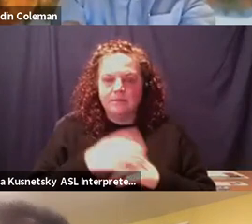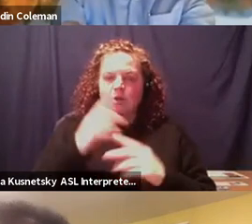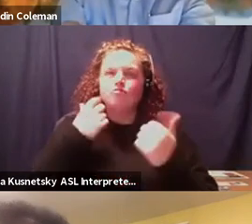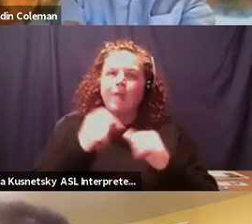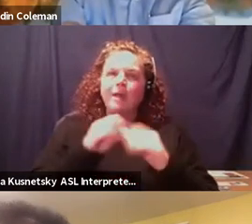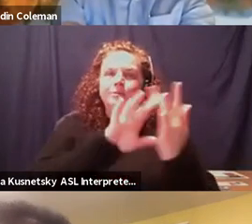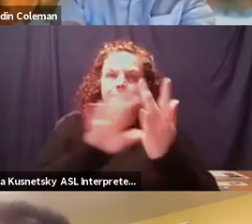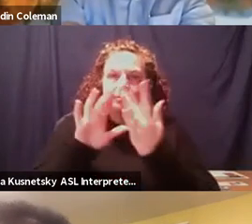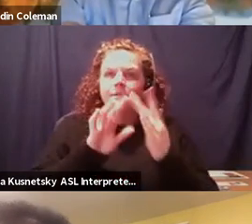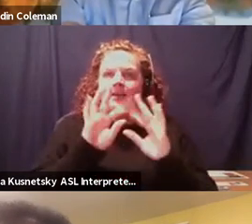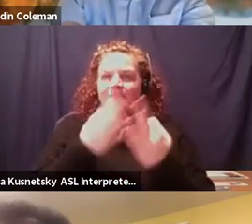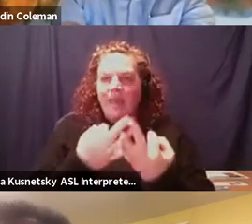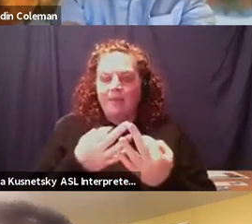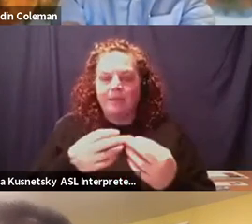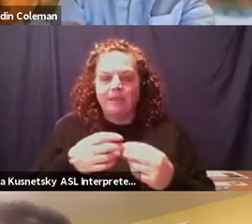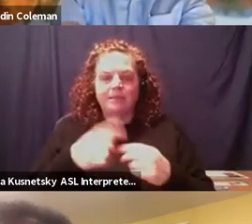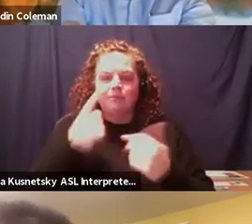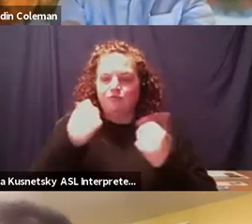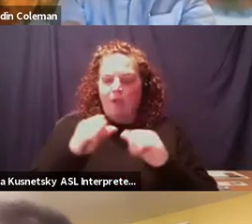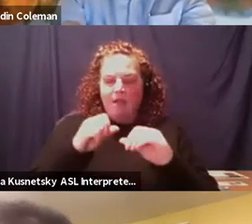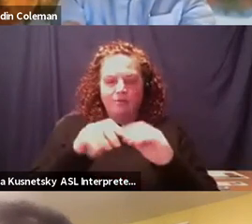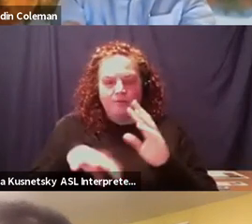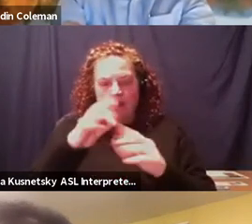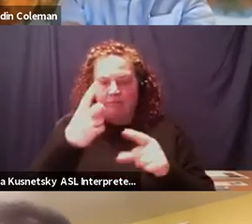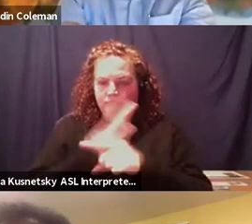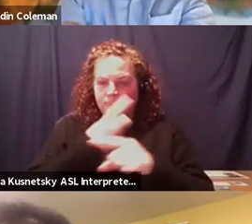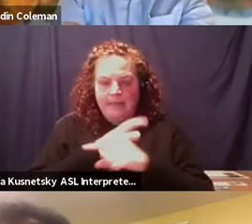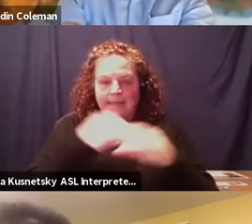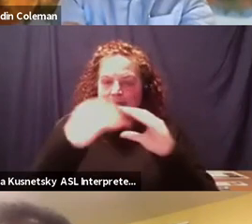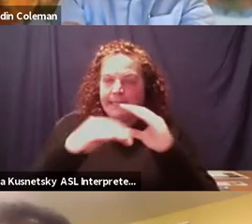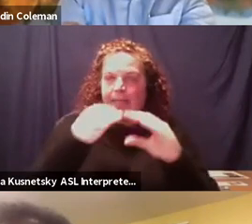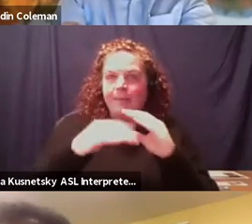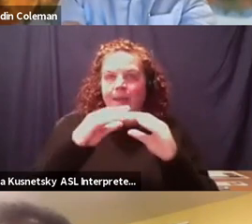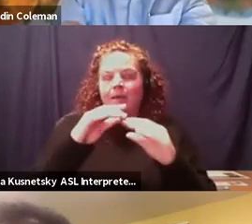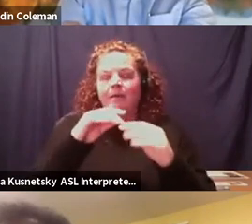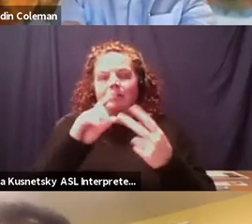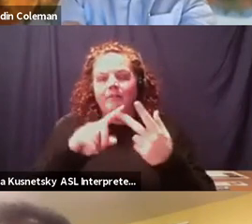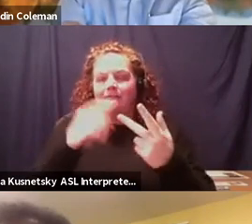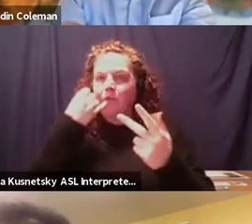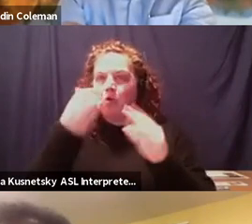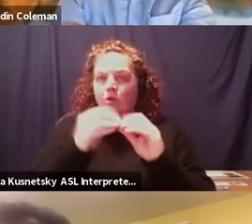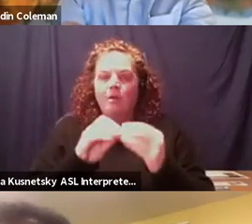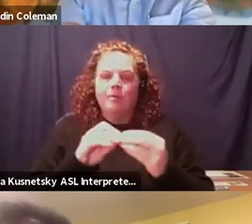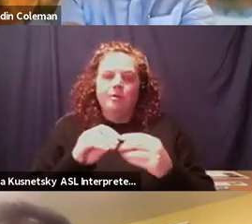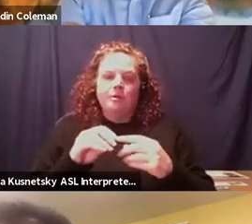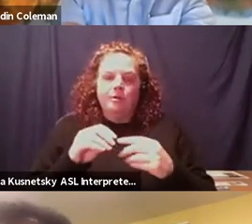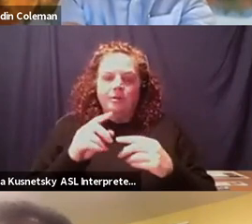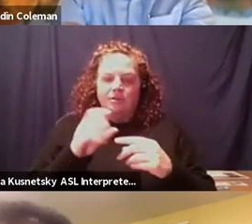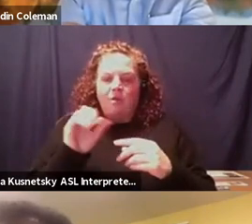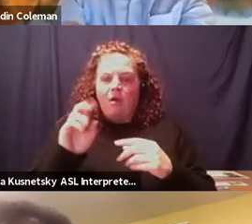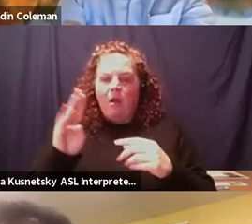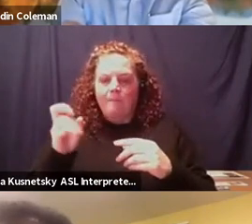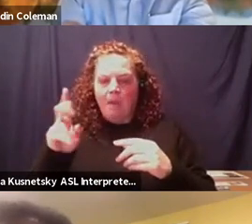We've been hunting down the email address and phone numbers of those. So our Ombudsman office has been working on